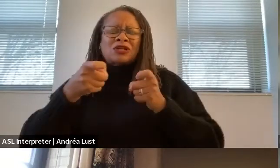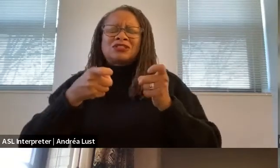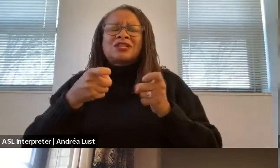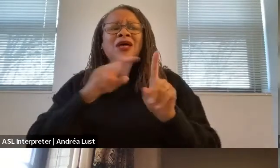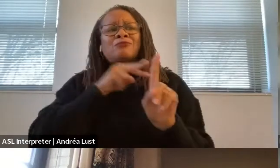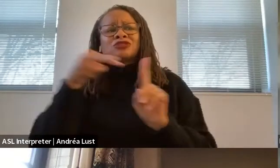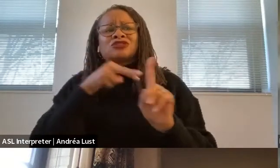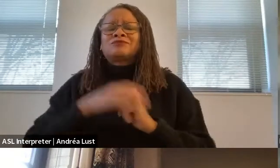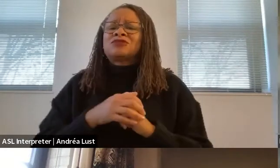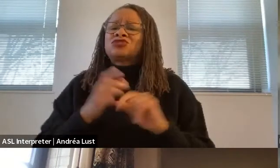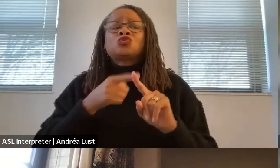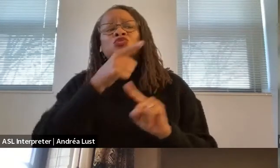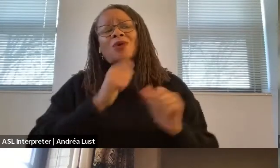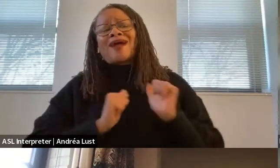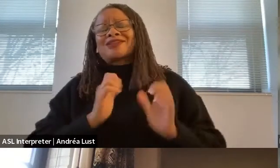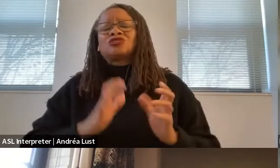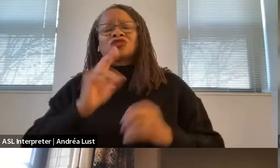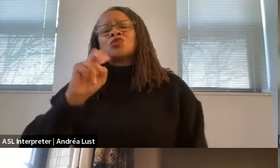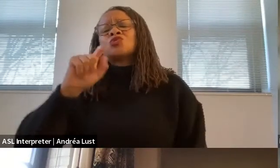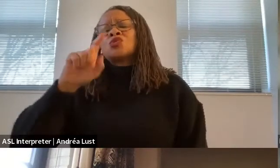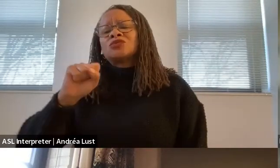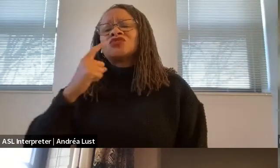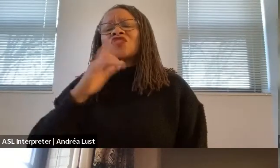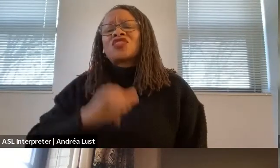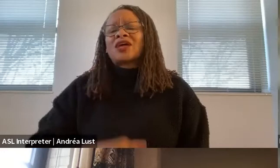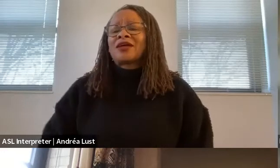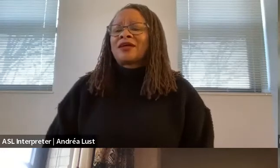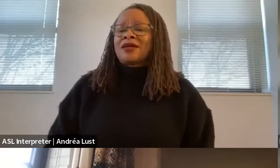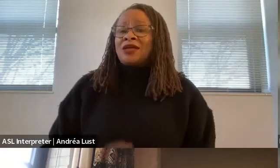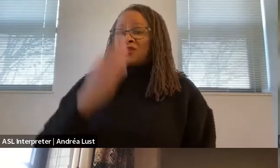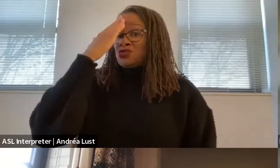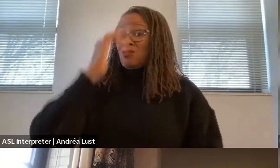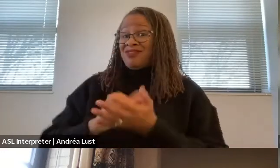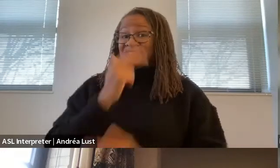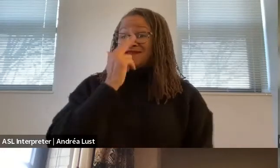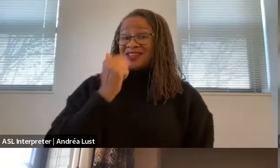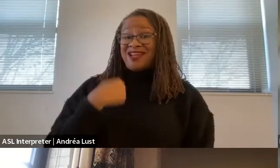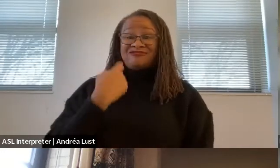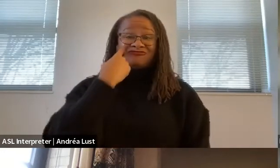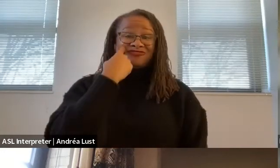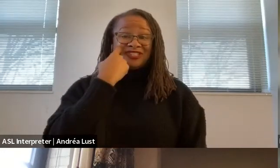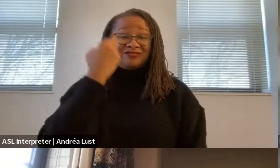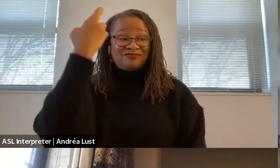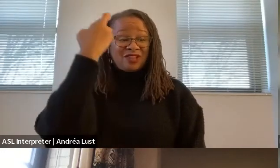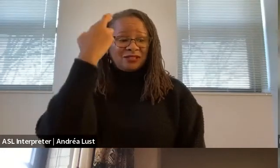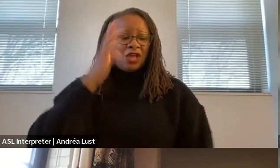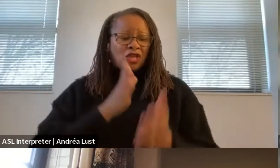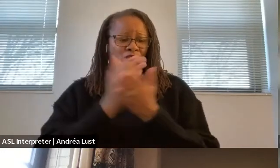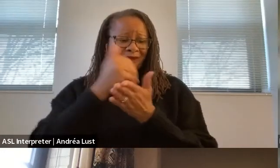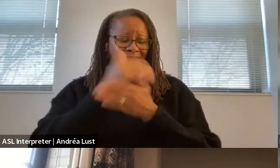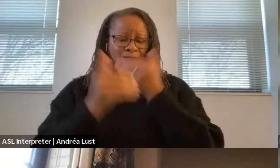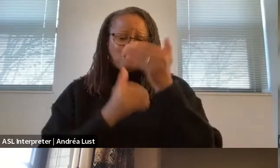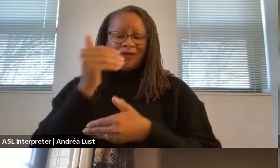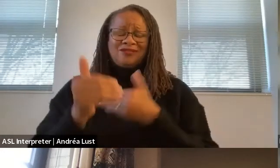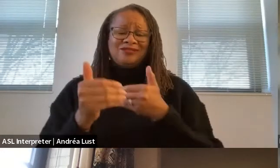director actor? That's funny because I just realized throughout the process that